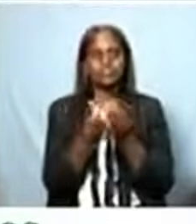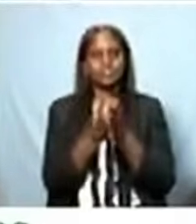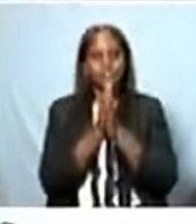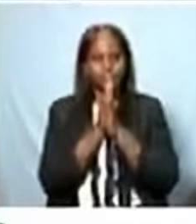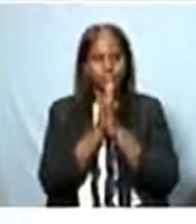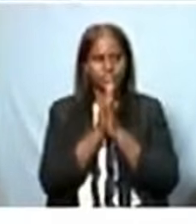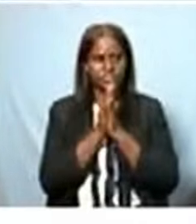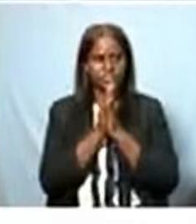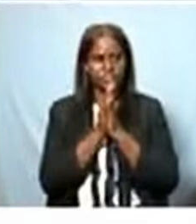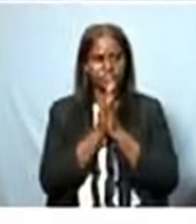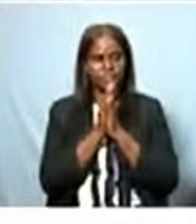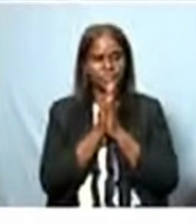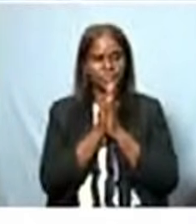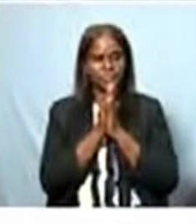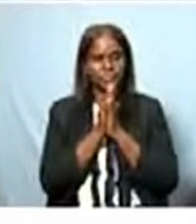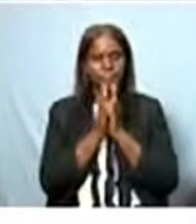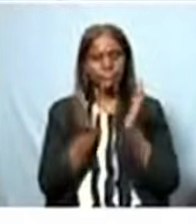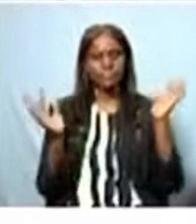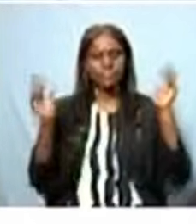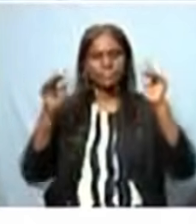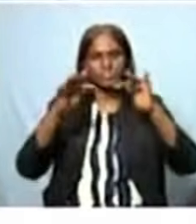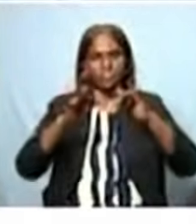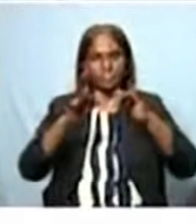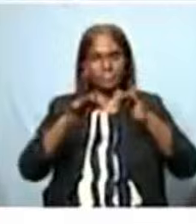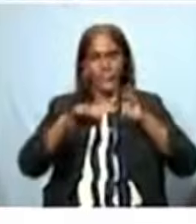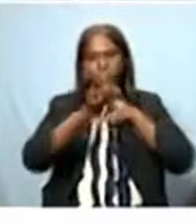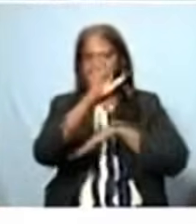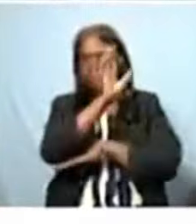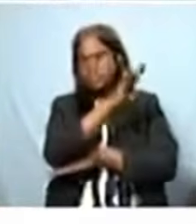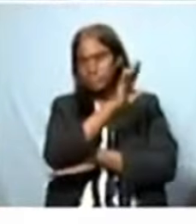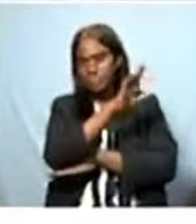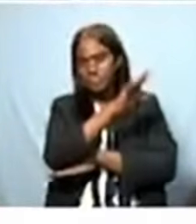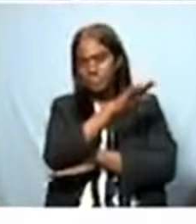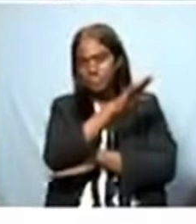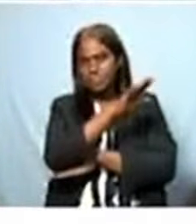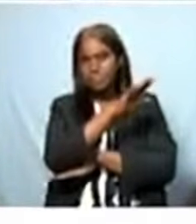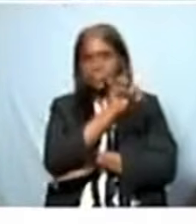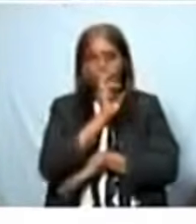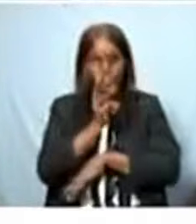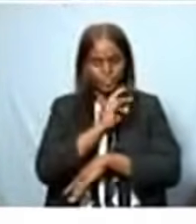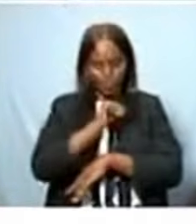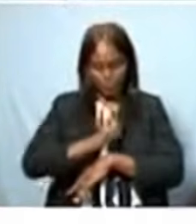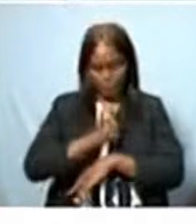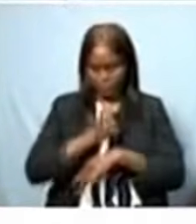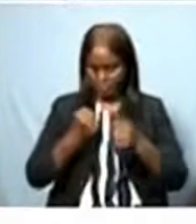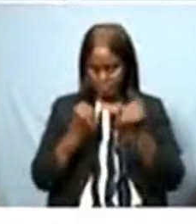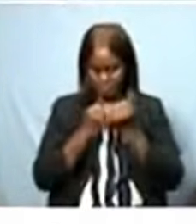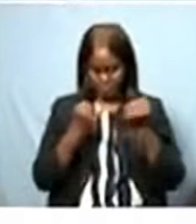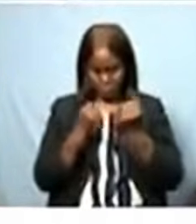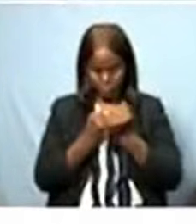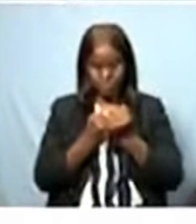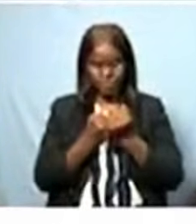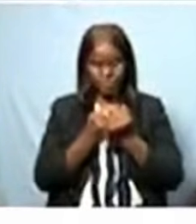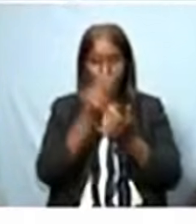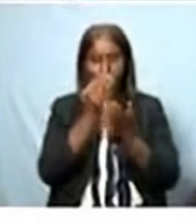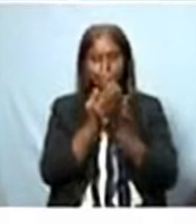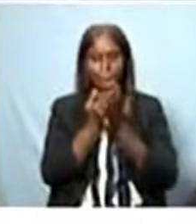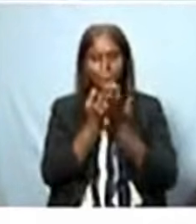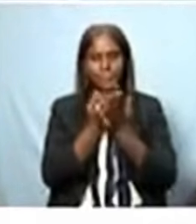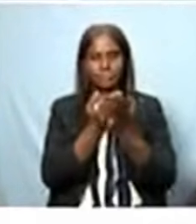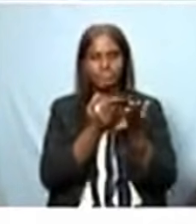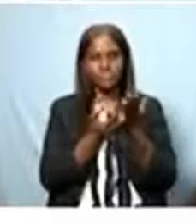to everyone that is gathered here this afternoon that we support the